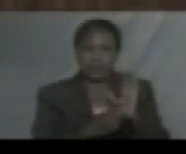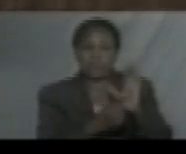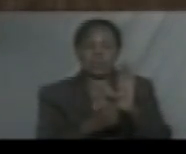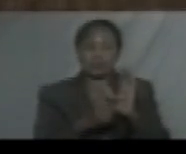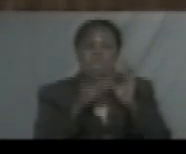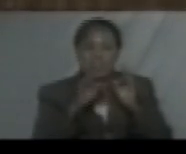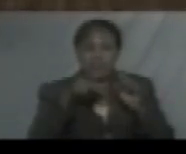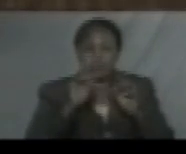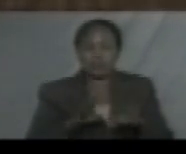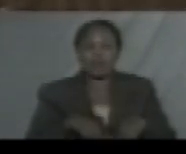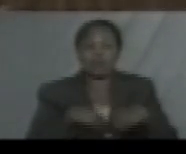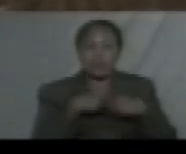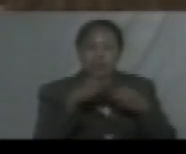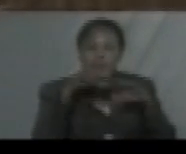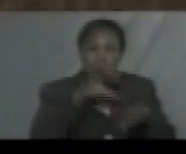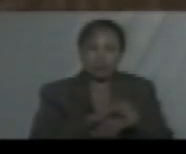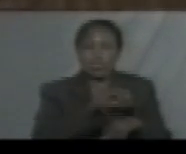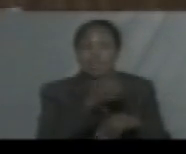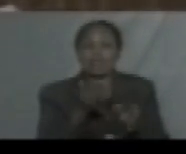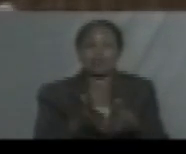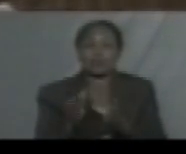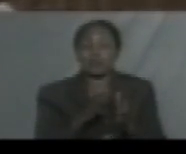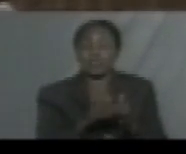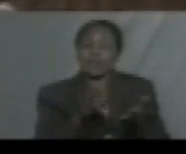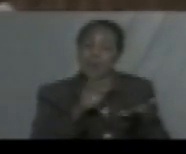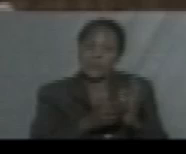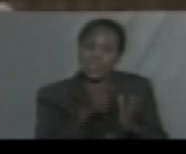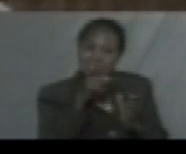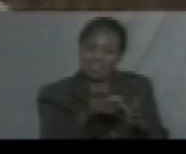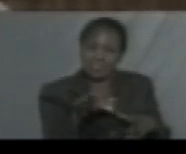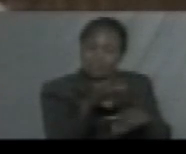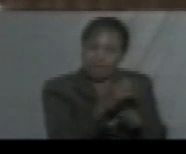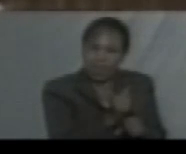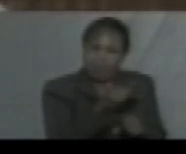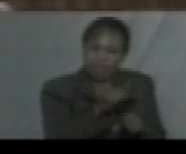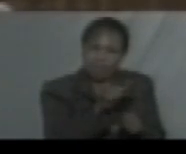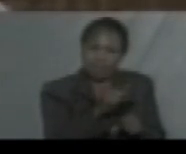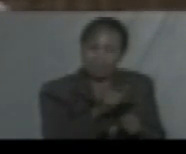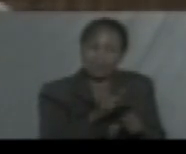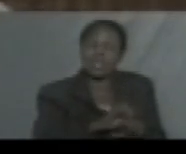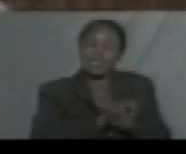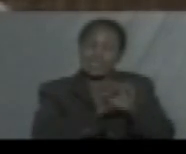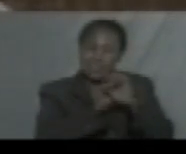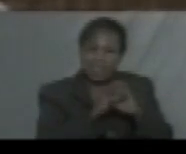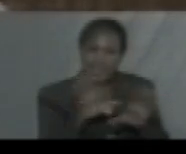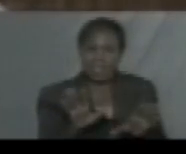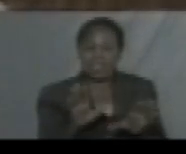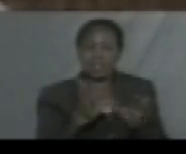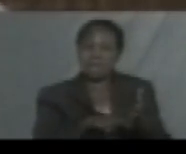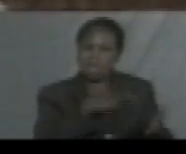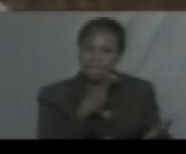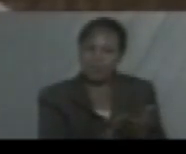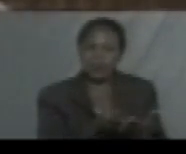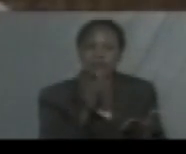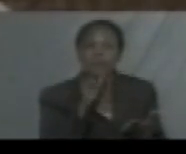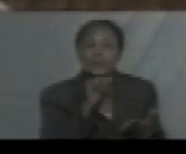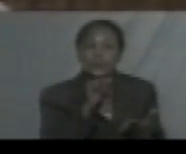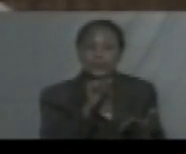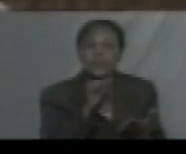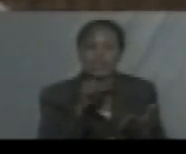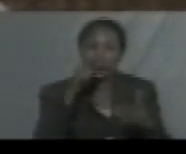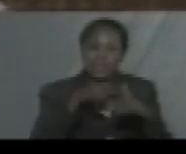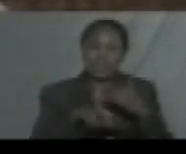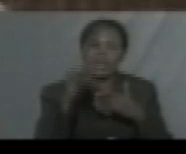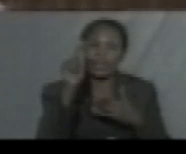given another opportunity. So, my Lord, this was a firm which clearly failed in the